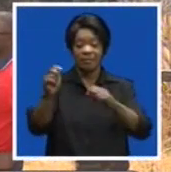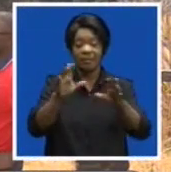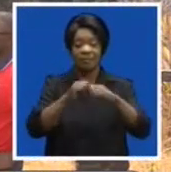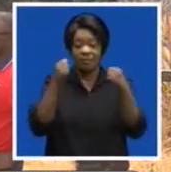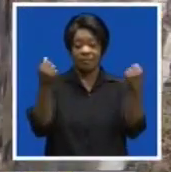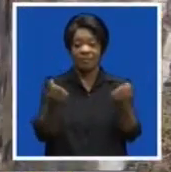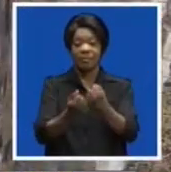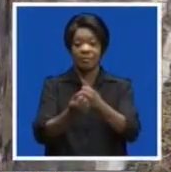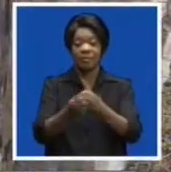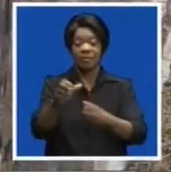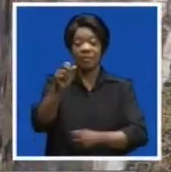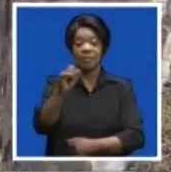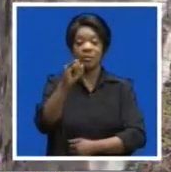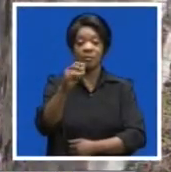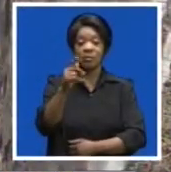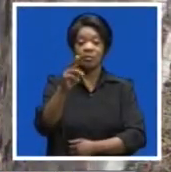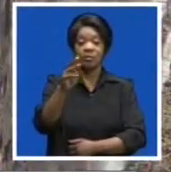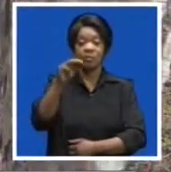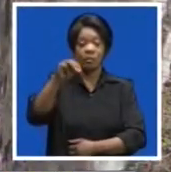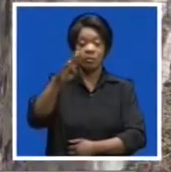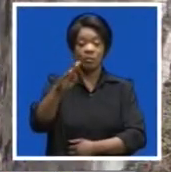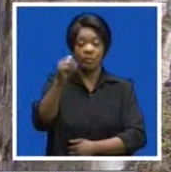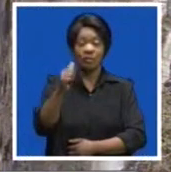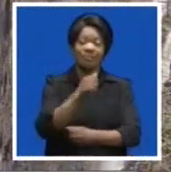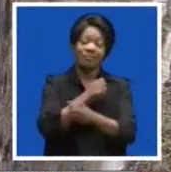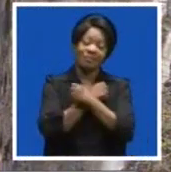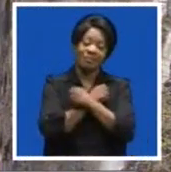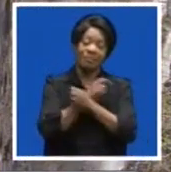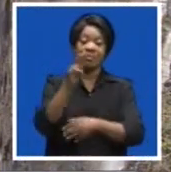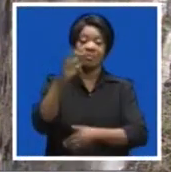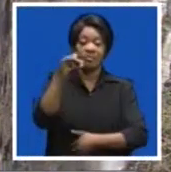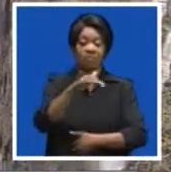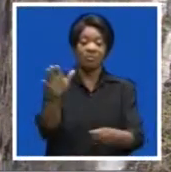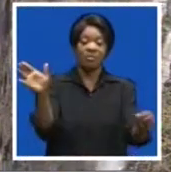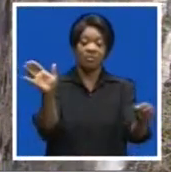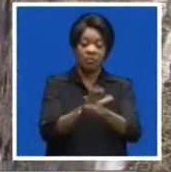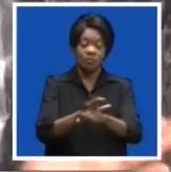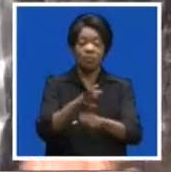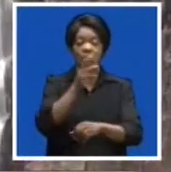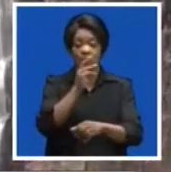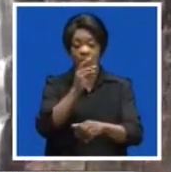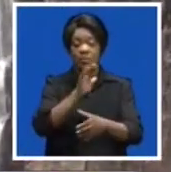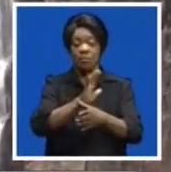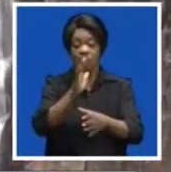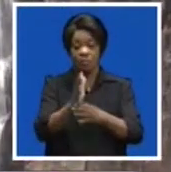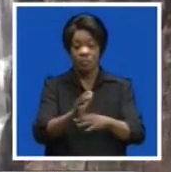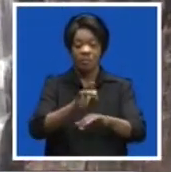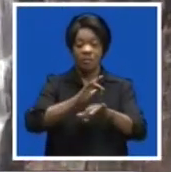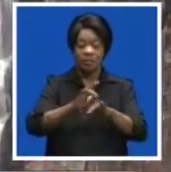Rodin Sikumba, though he loves the Victoria Falls, whether full of water or empty. I was